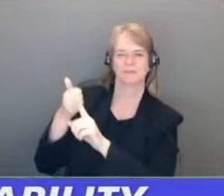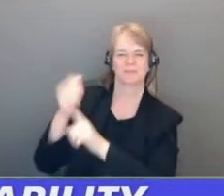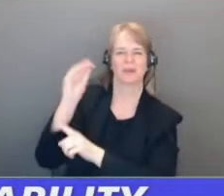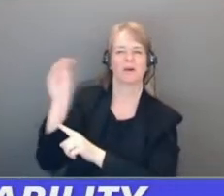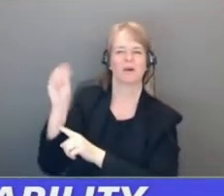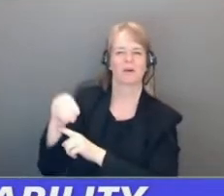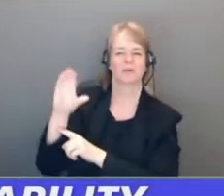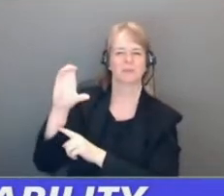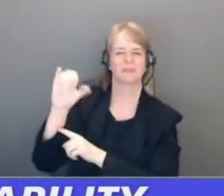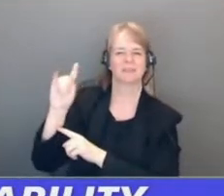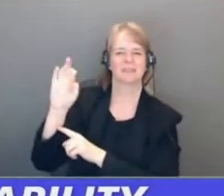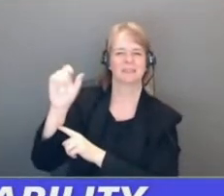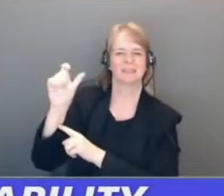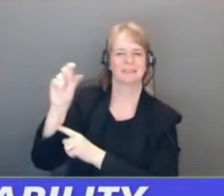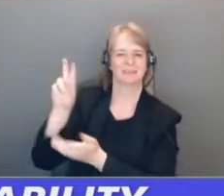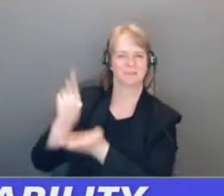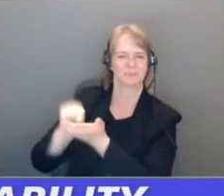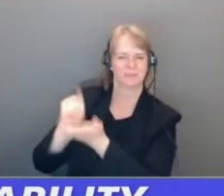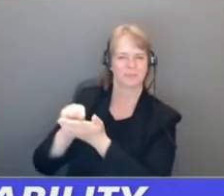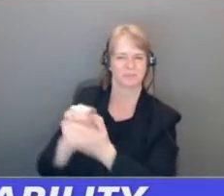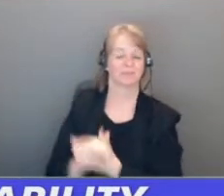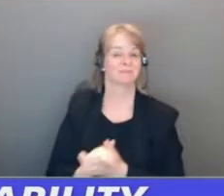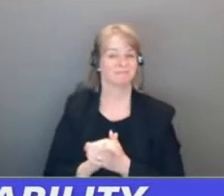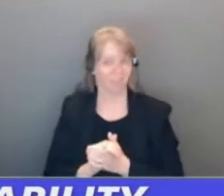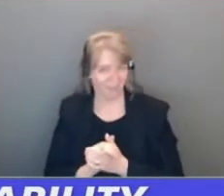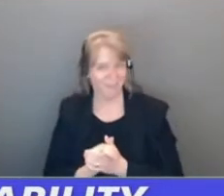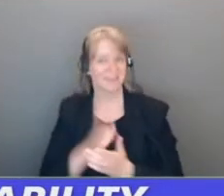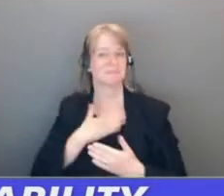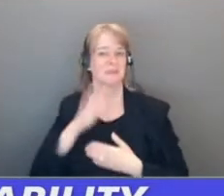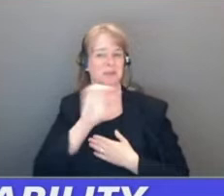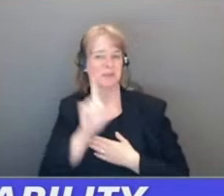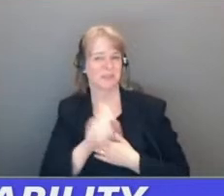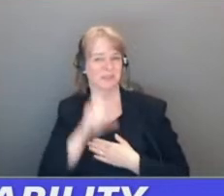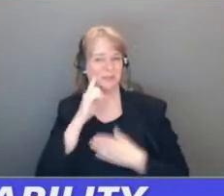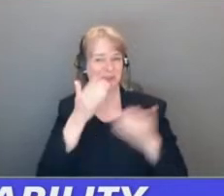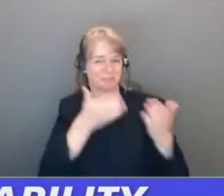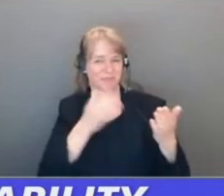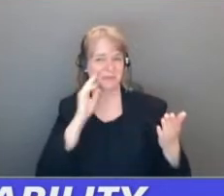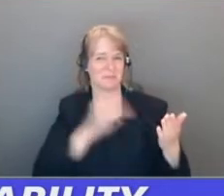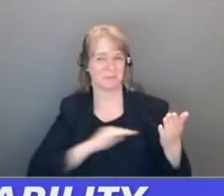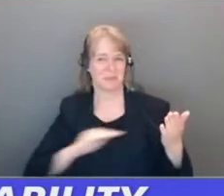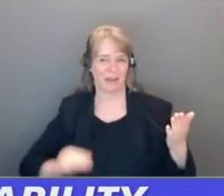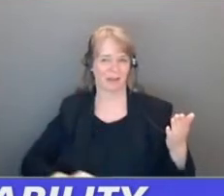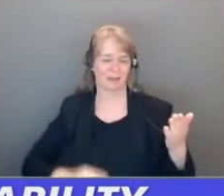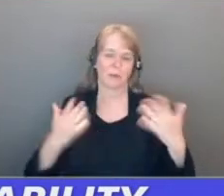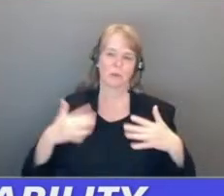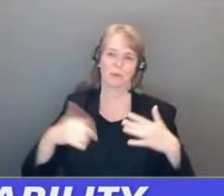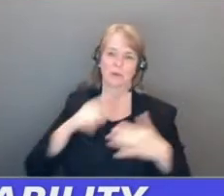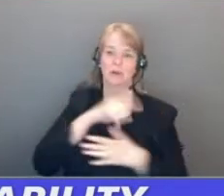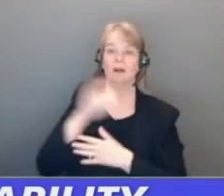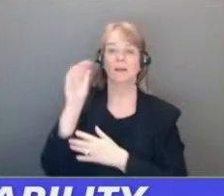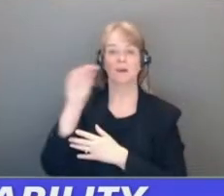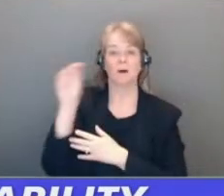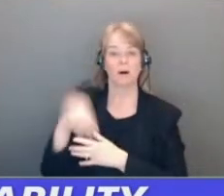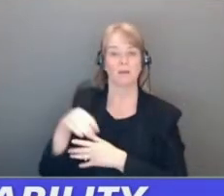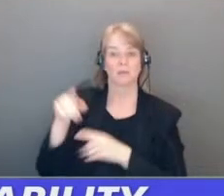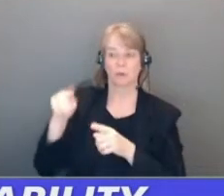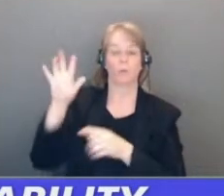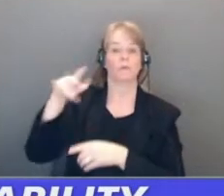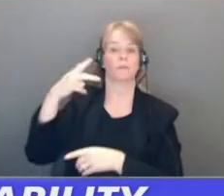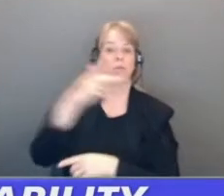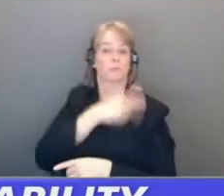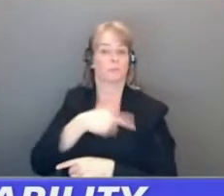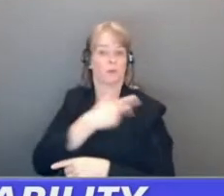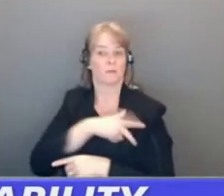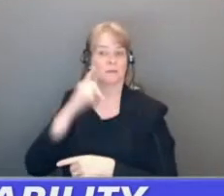Hi, my questions are also for the mayor. It's hard to overstate how much the province's Bill 23 could change both here at City Hall and